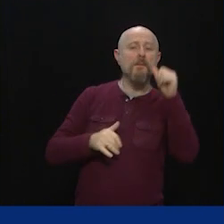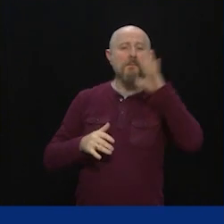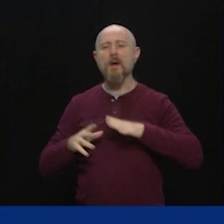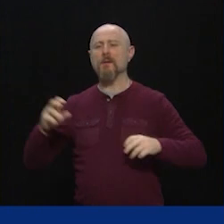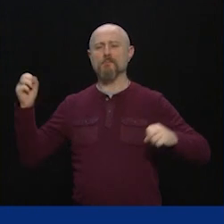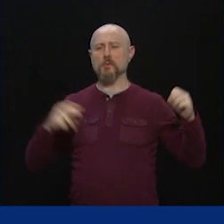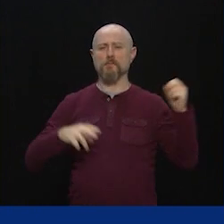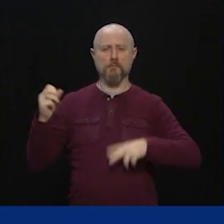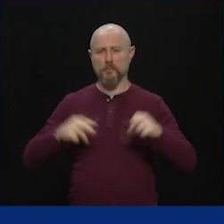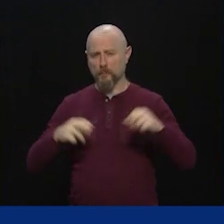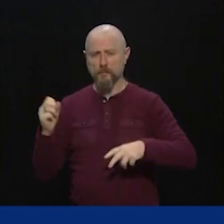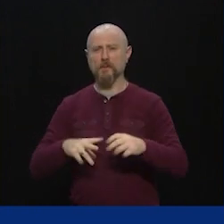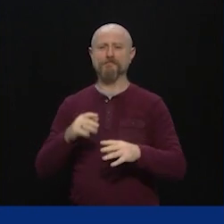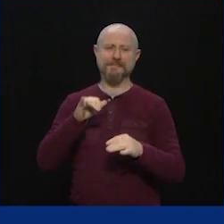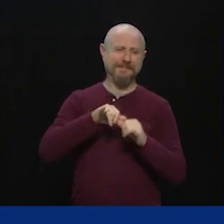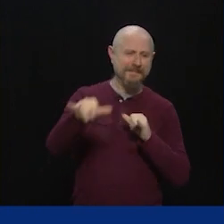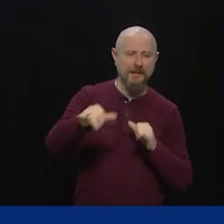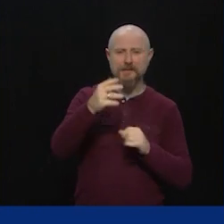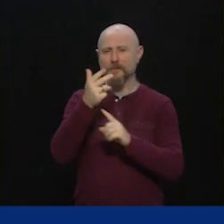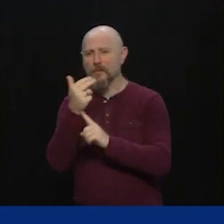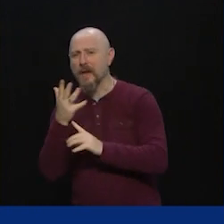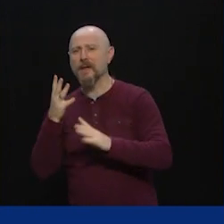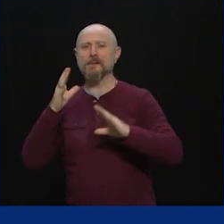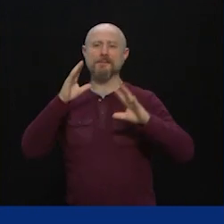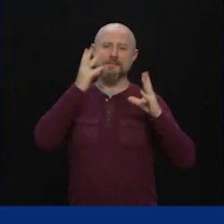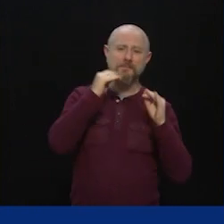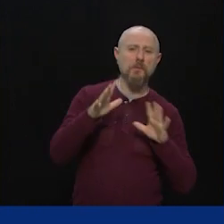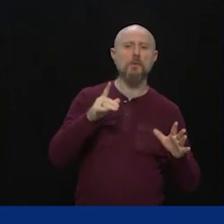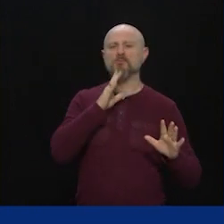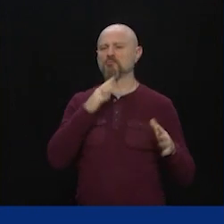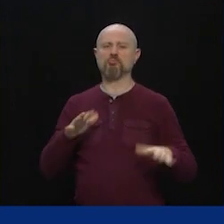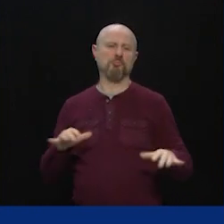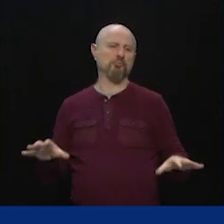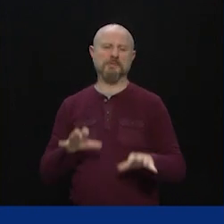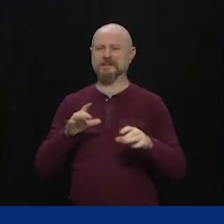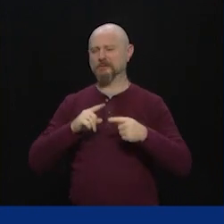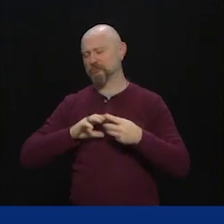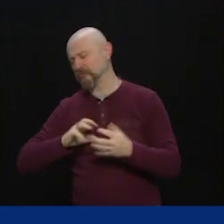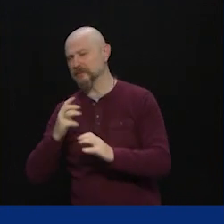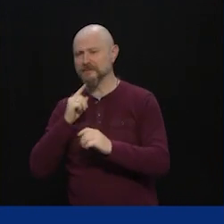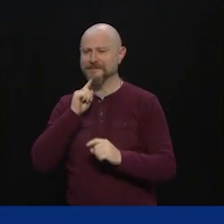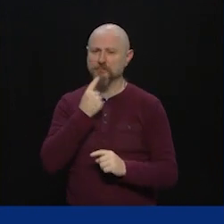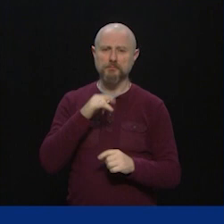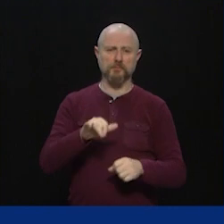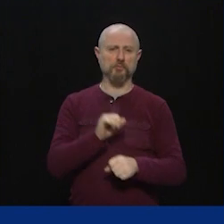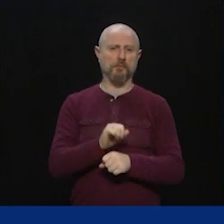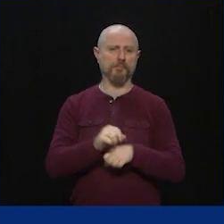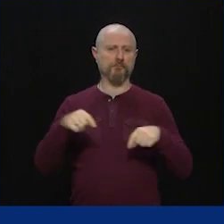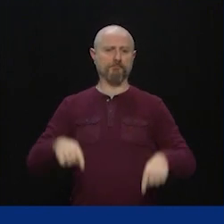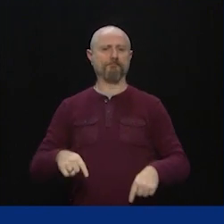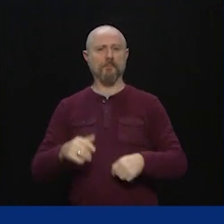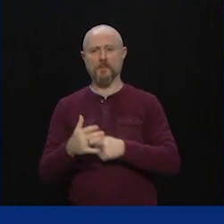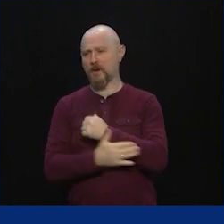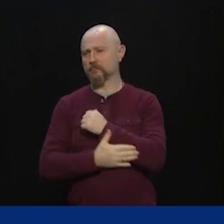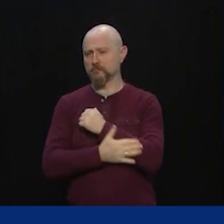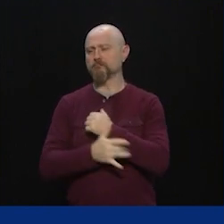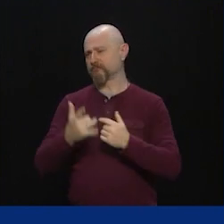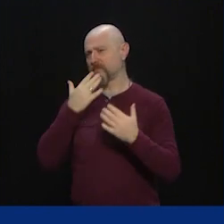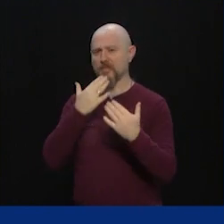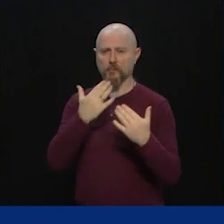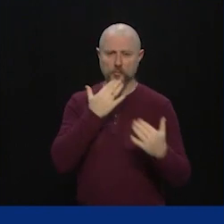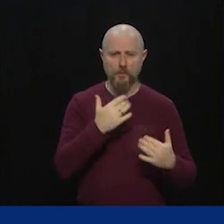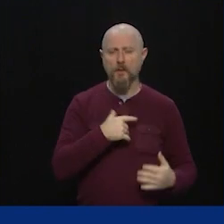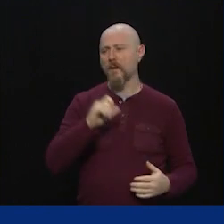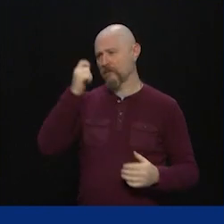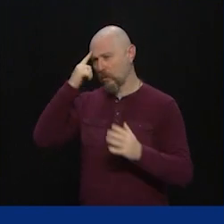holidays, they do critical life-saving work here in our county. And I cannot thank them enough, and I cannot thank Governor Hochul enough for acting